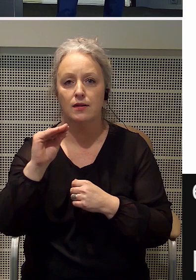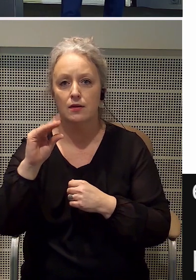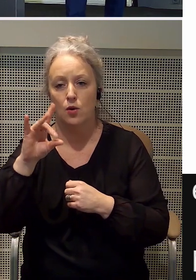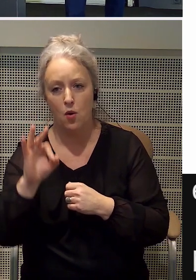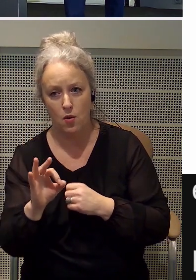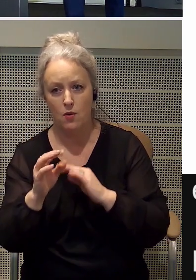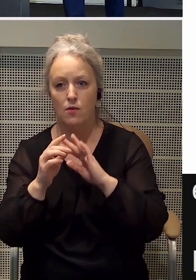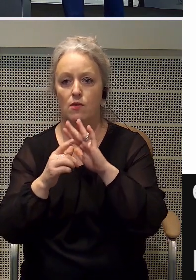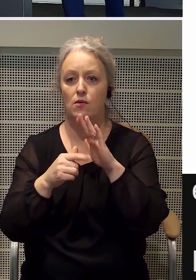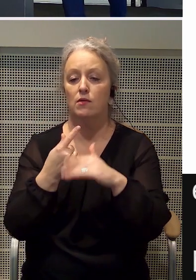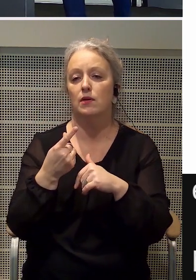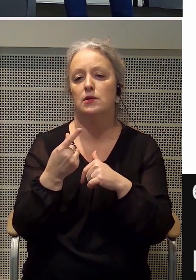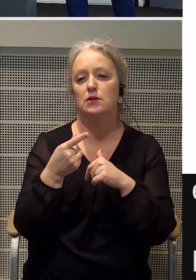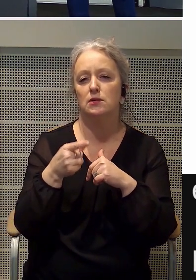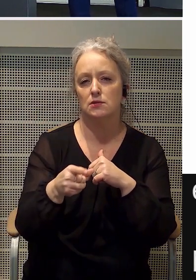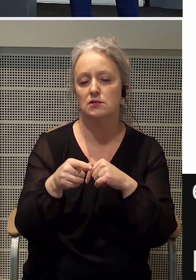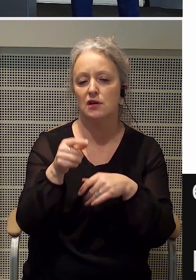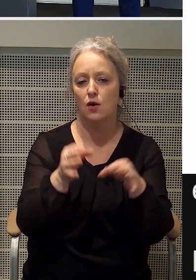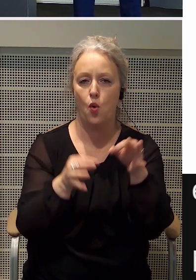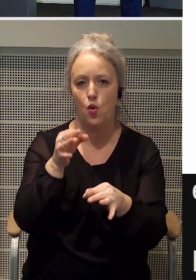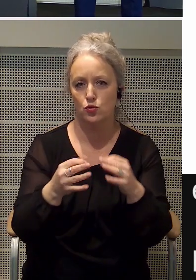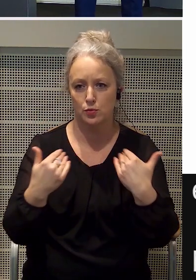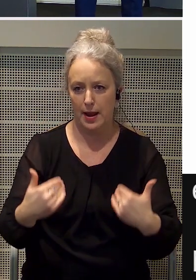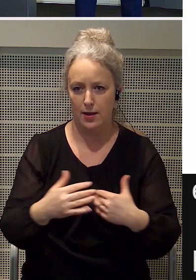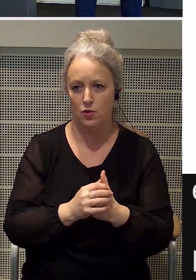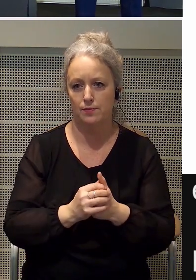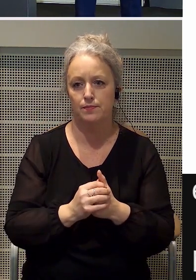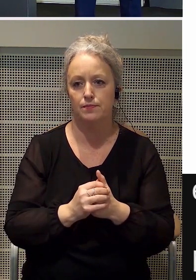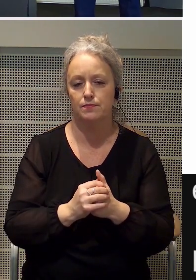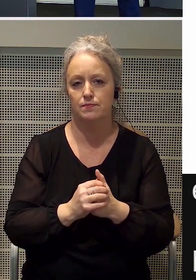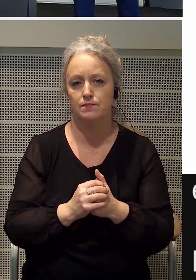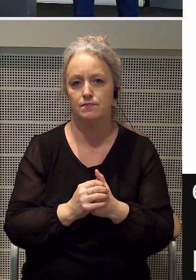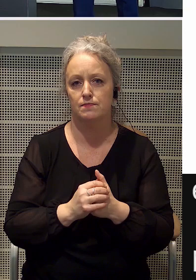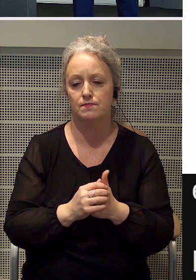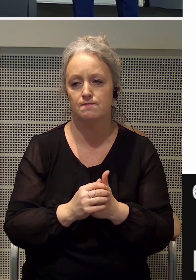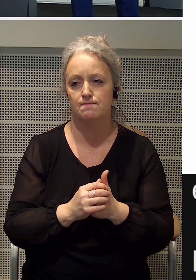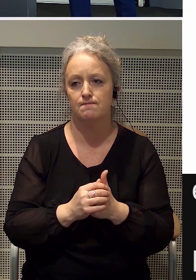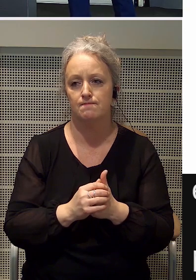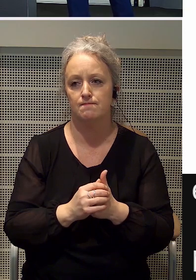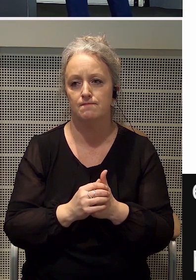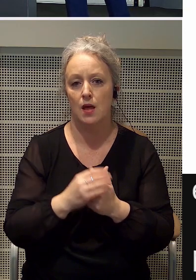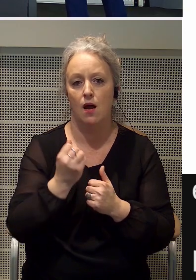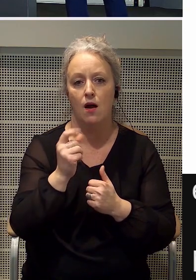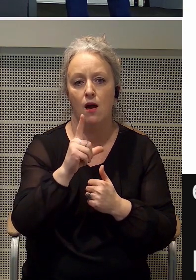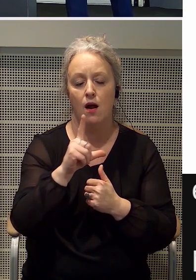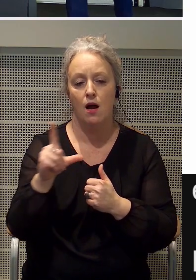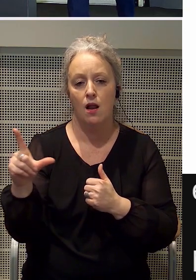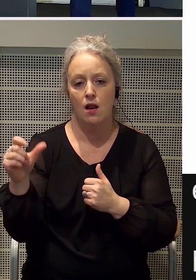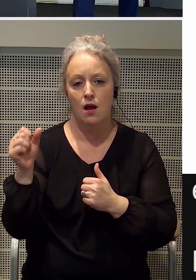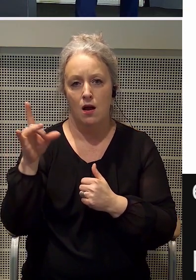Now, when it comes to the Kaftrio, then unfortunately this